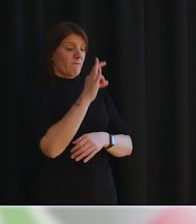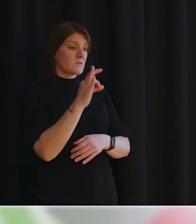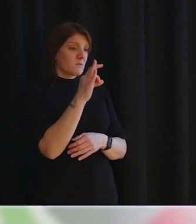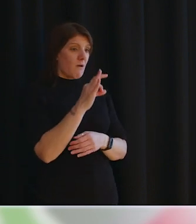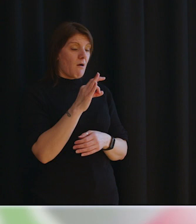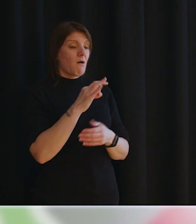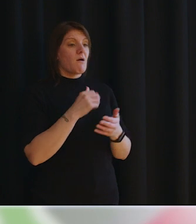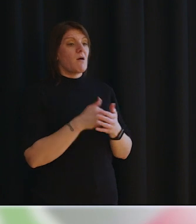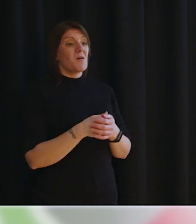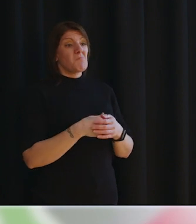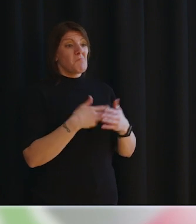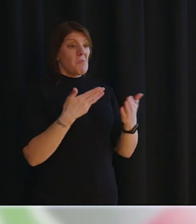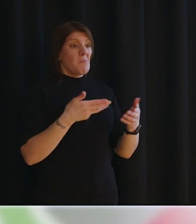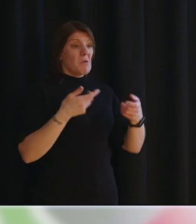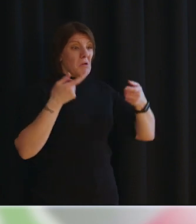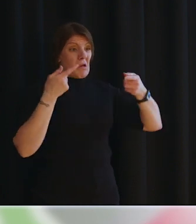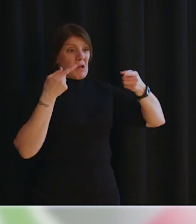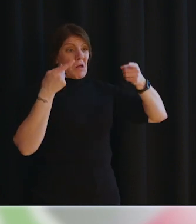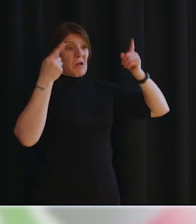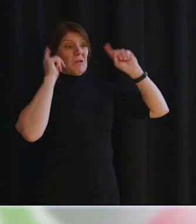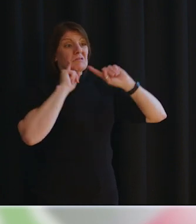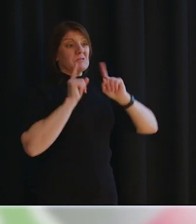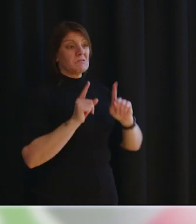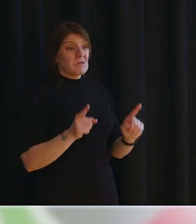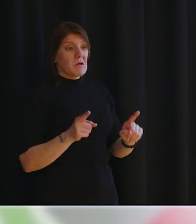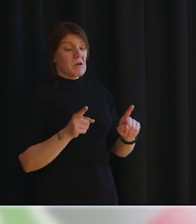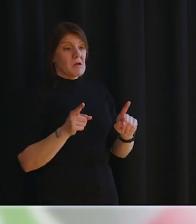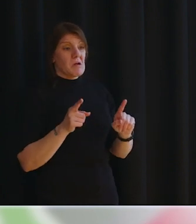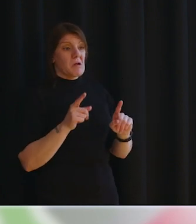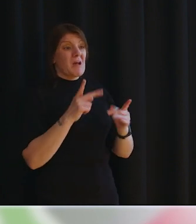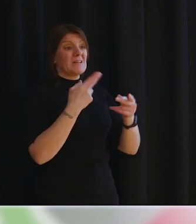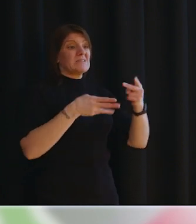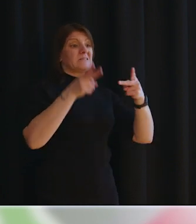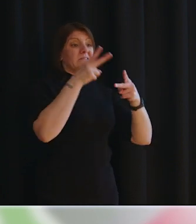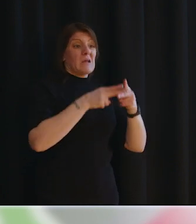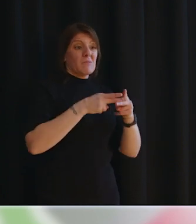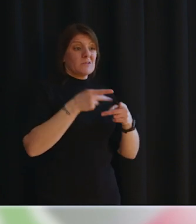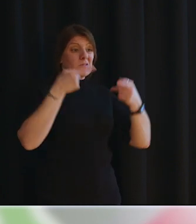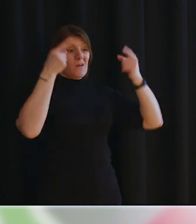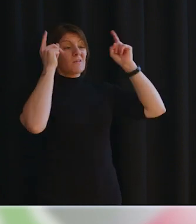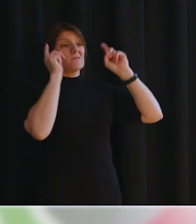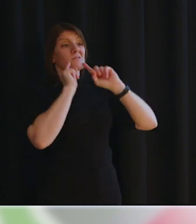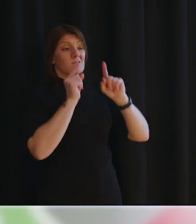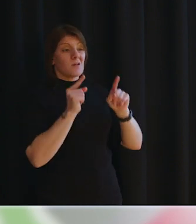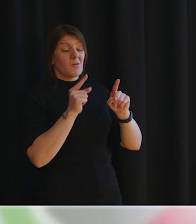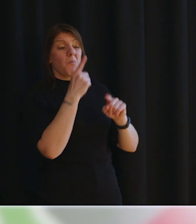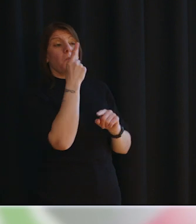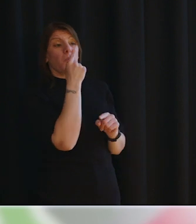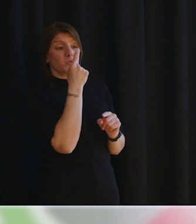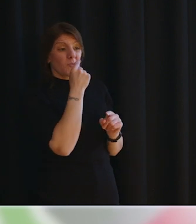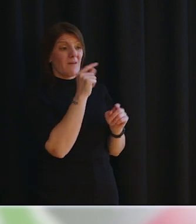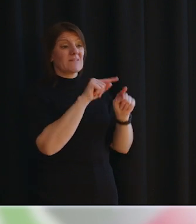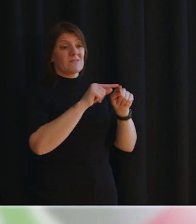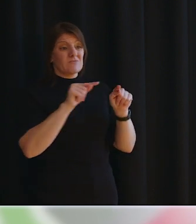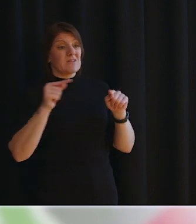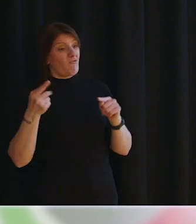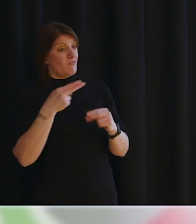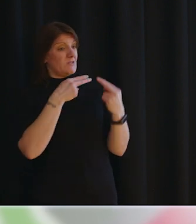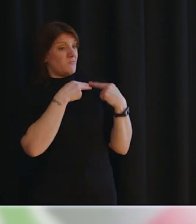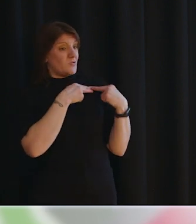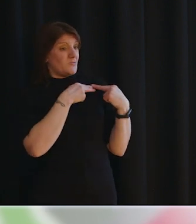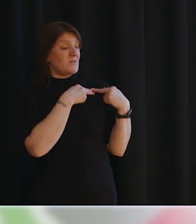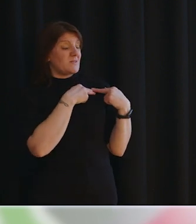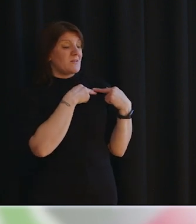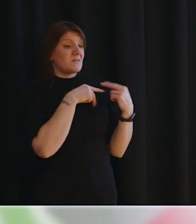You might be a head teacher or a deputy head teacher. You likely will have other responsibilities as well. And that can make a lot of sense